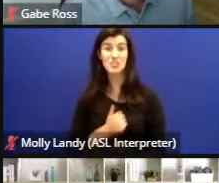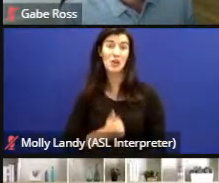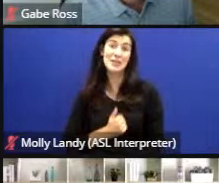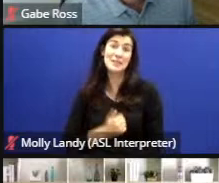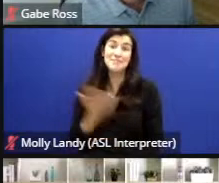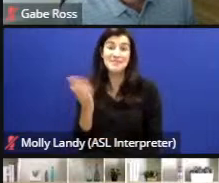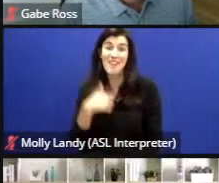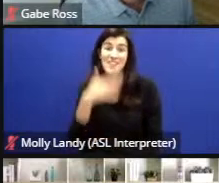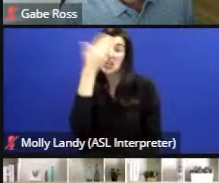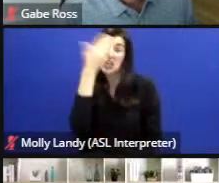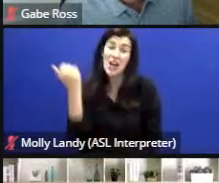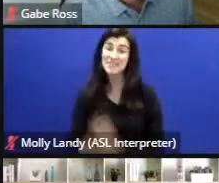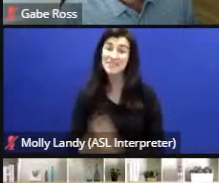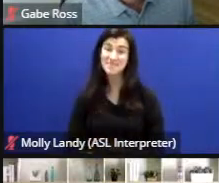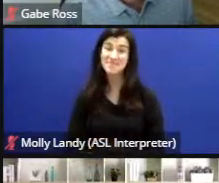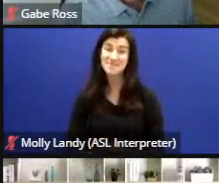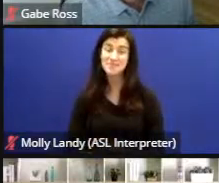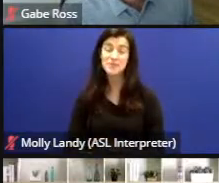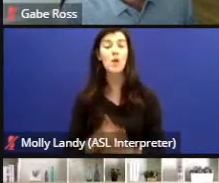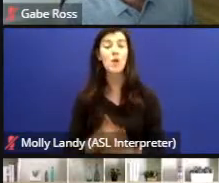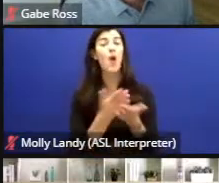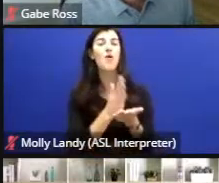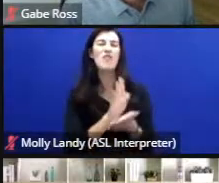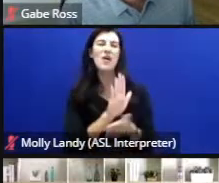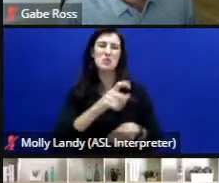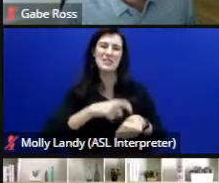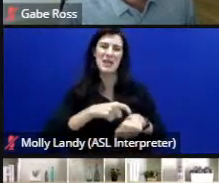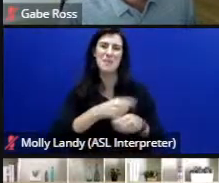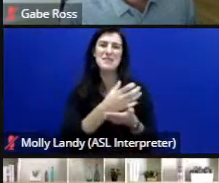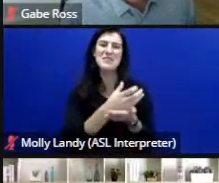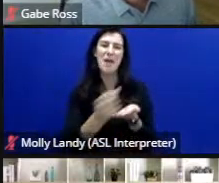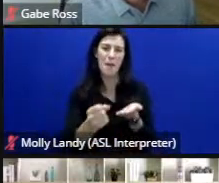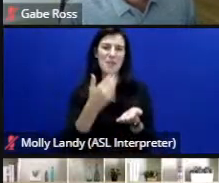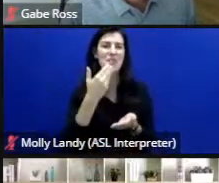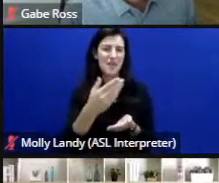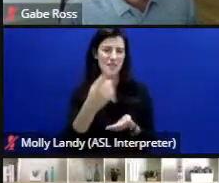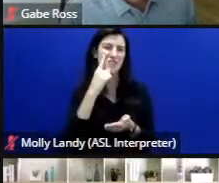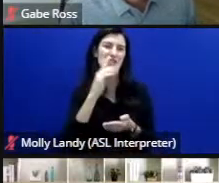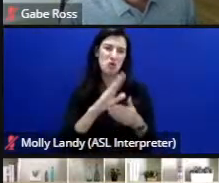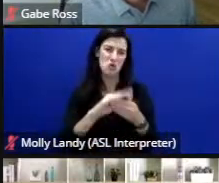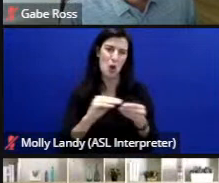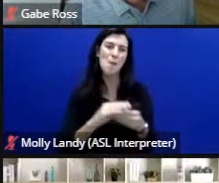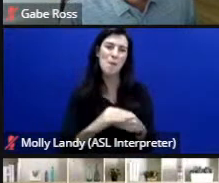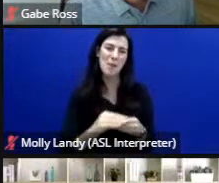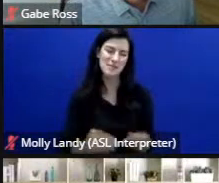Sorry, forgot. All right, your time's up. Thank you for your comments.